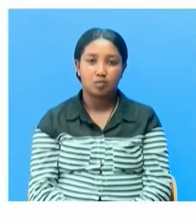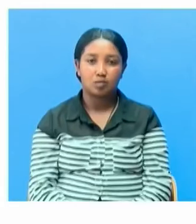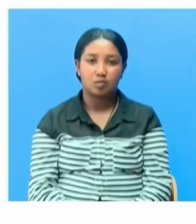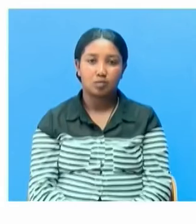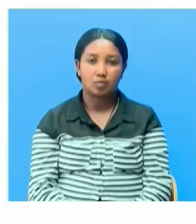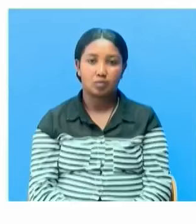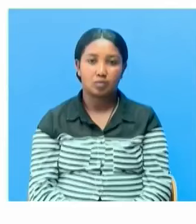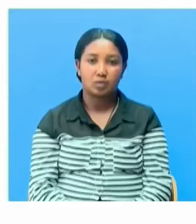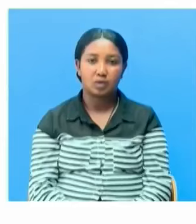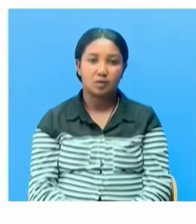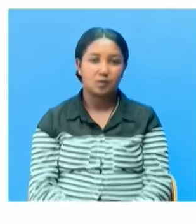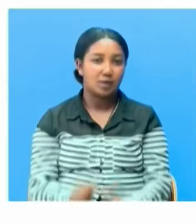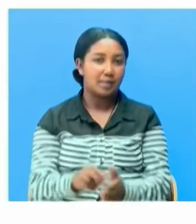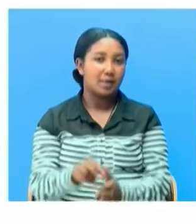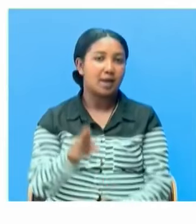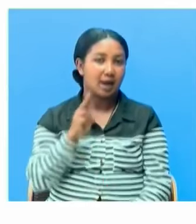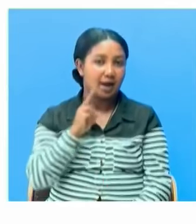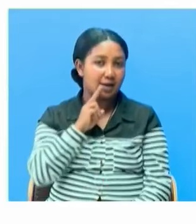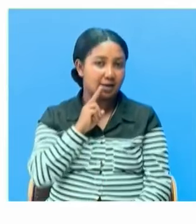Helen is